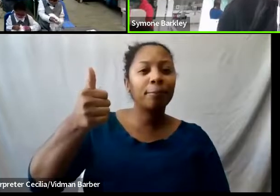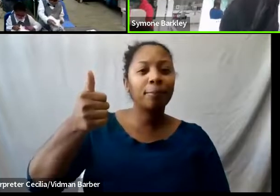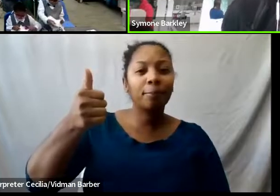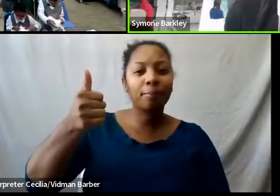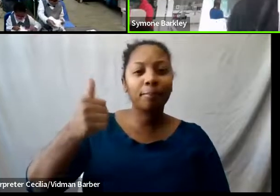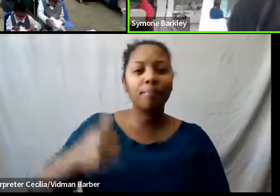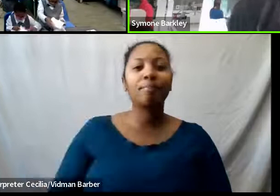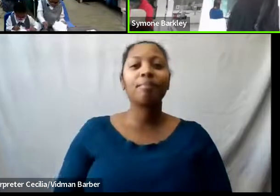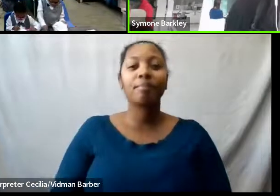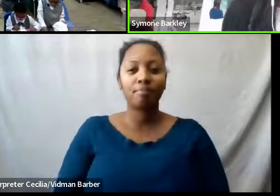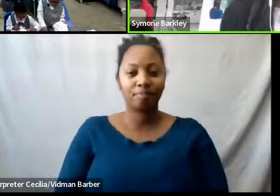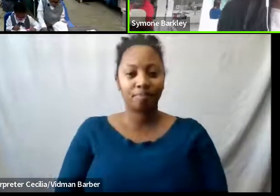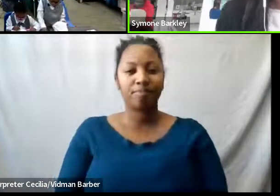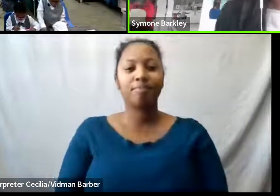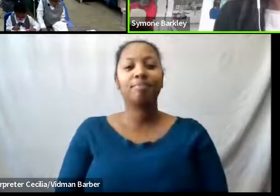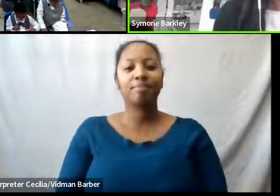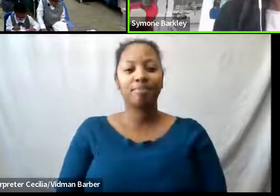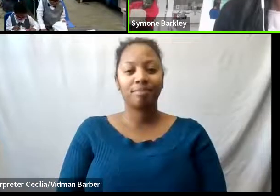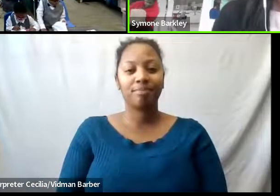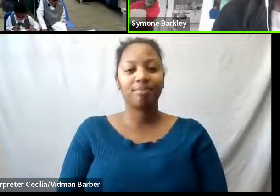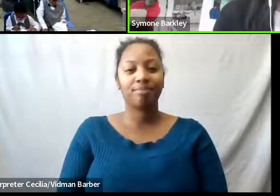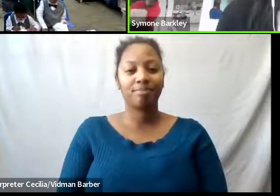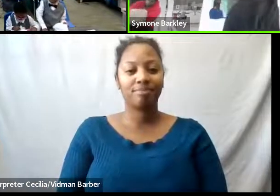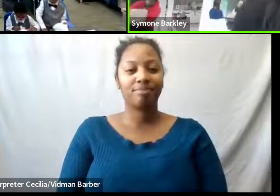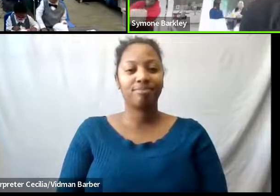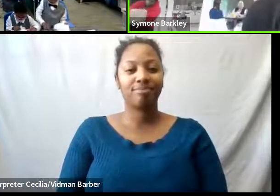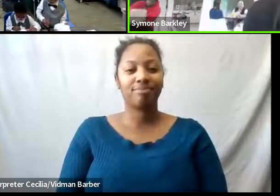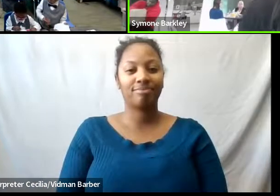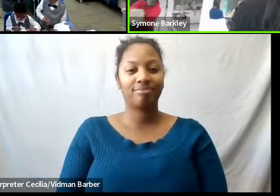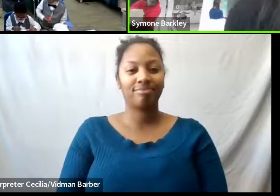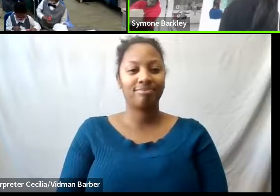Okay, I see friends are still working on it.